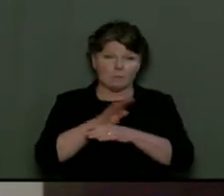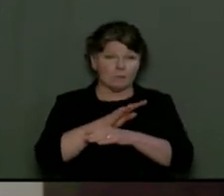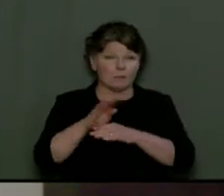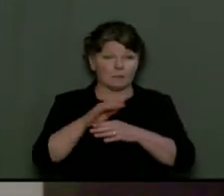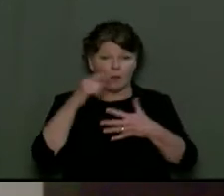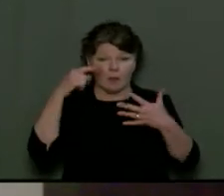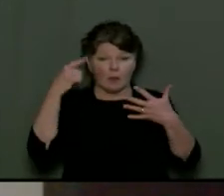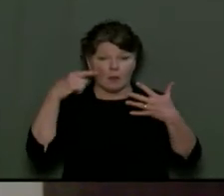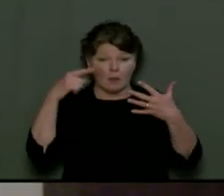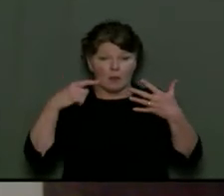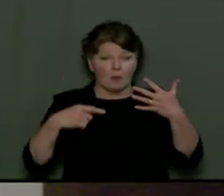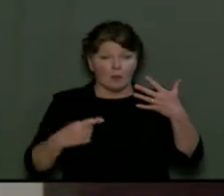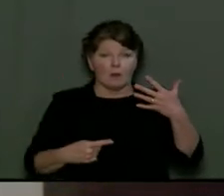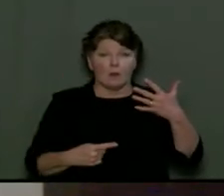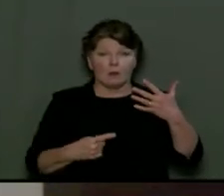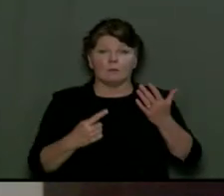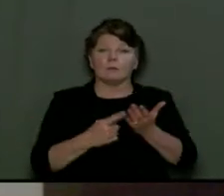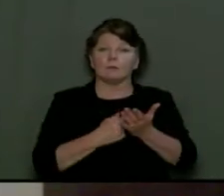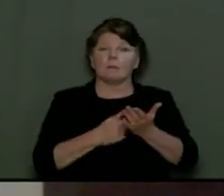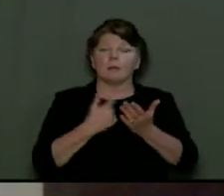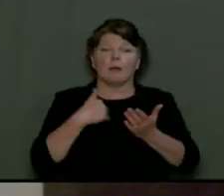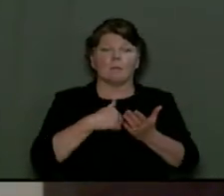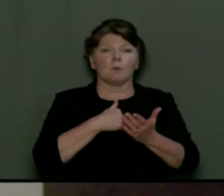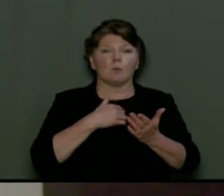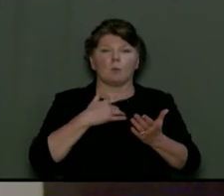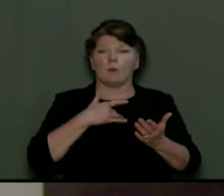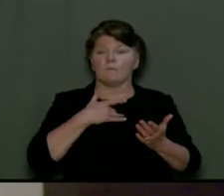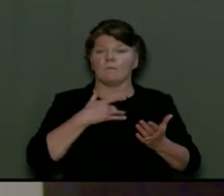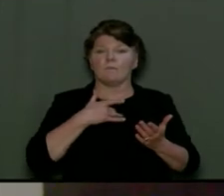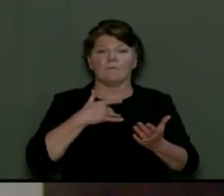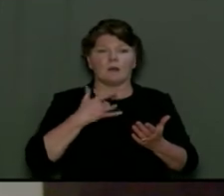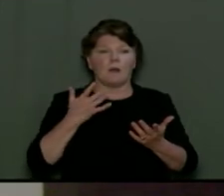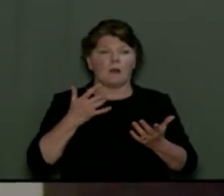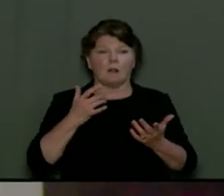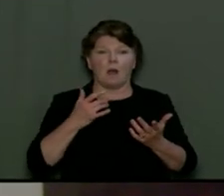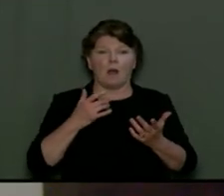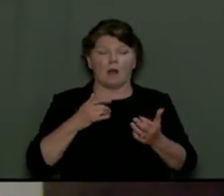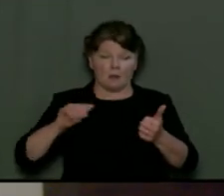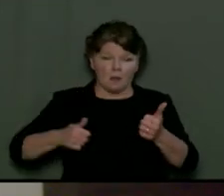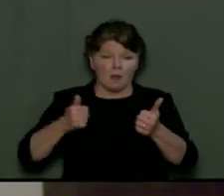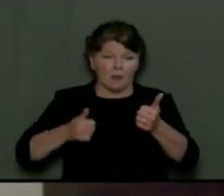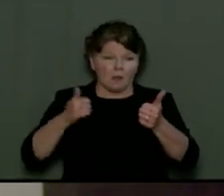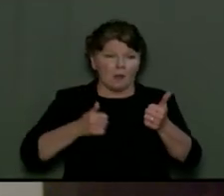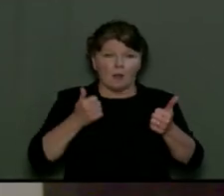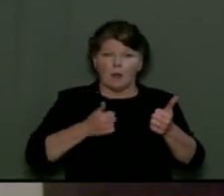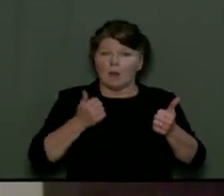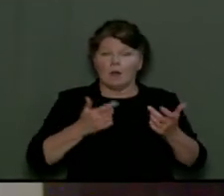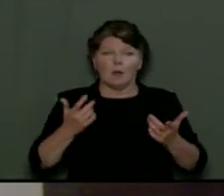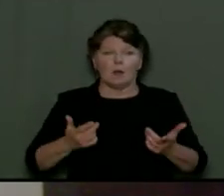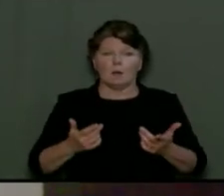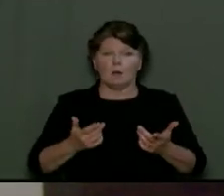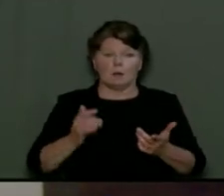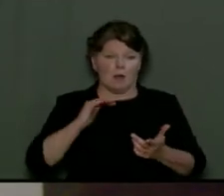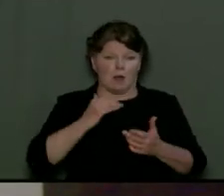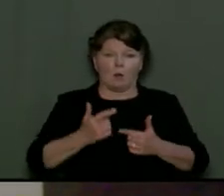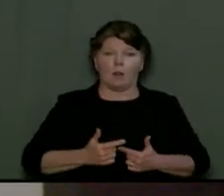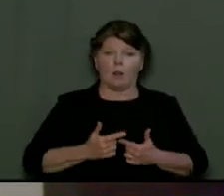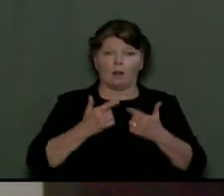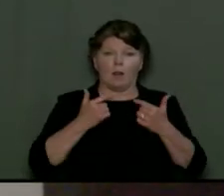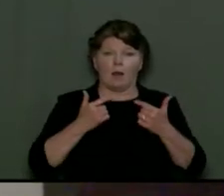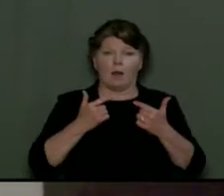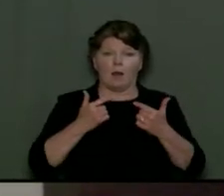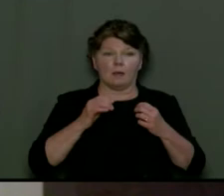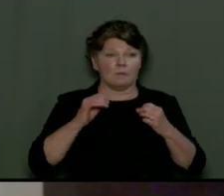And sometimes we found ourselves running like whips were nipping at our heels. We had a life where we didn't get